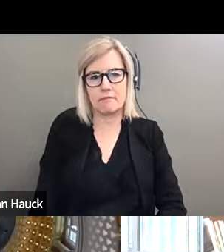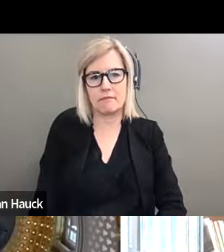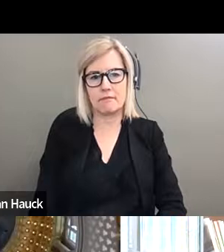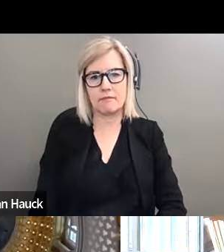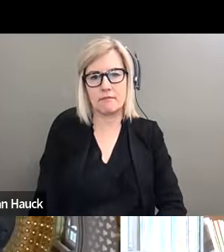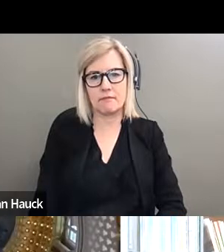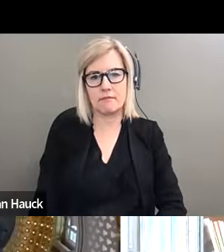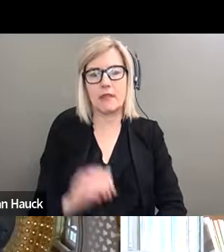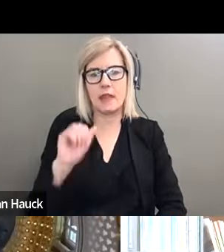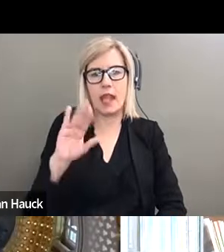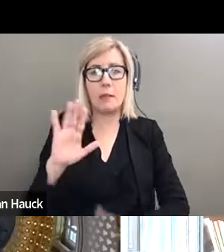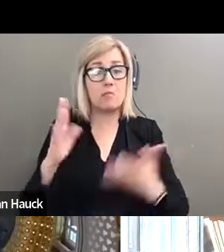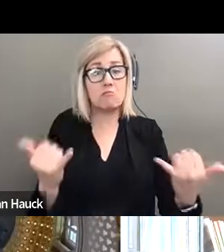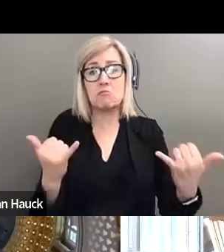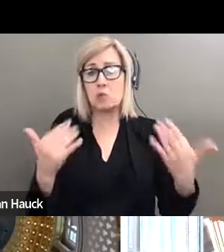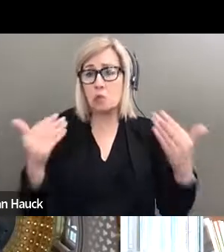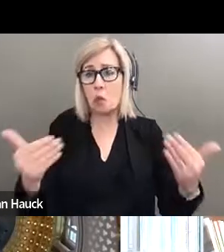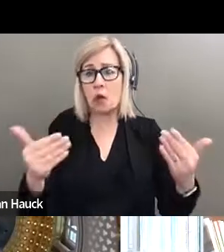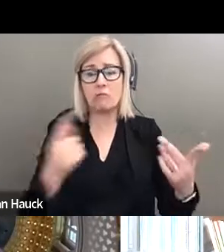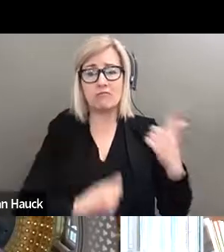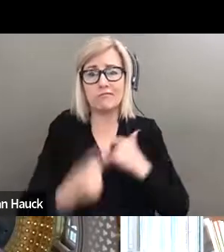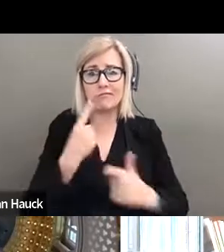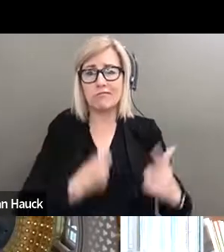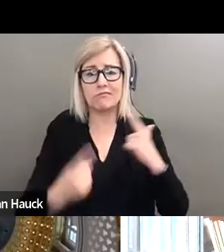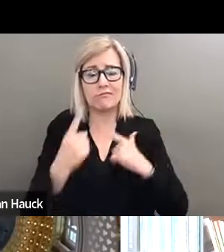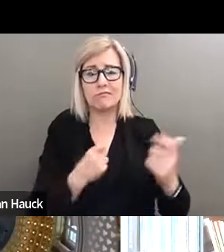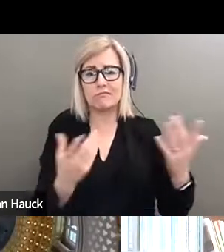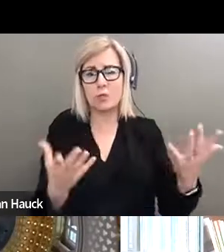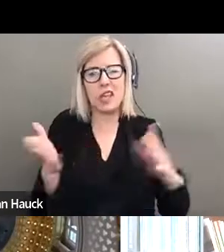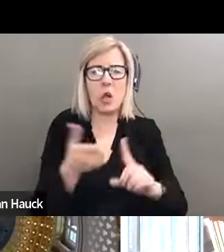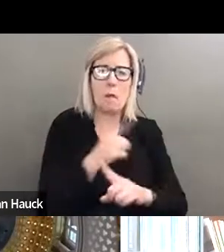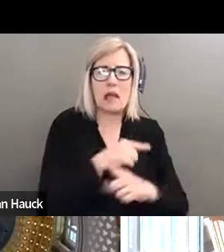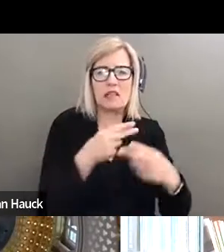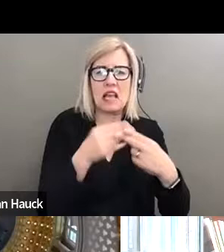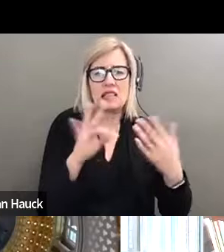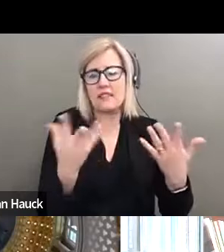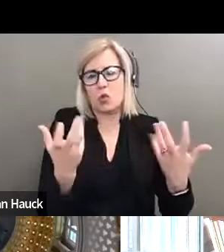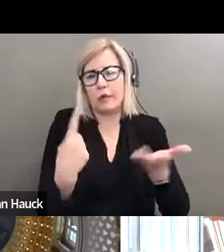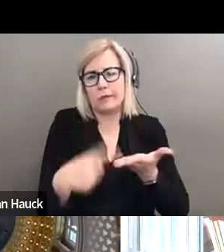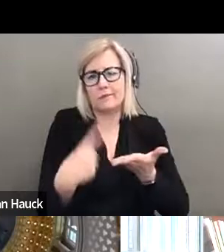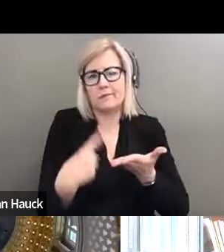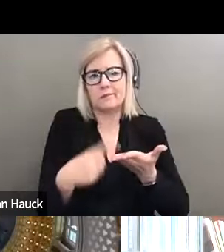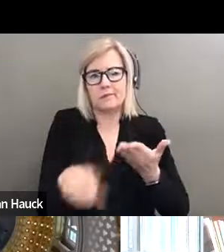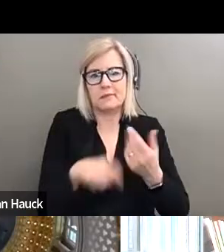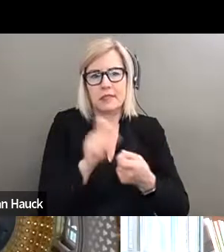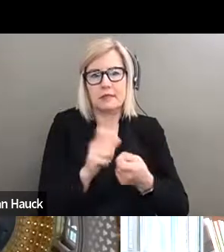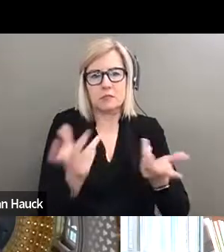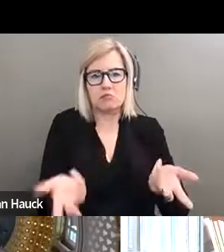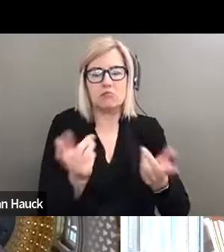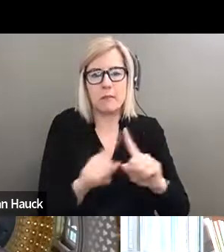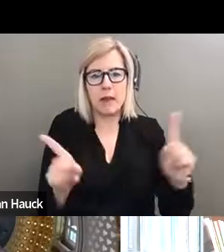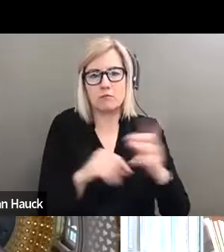Yeah, I think we can move to questions now. We can always go back on the slides if anybody wants to go back and talk about them specifically, you know,